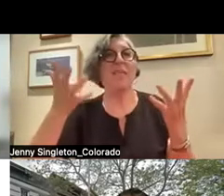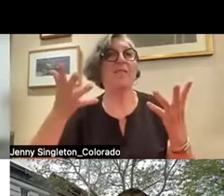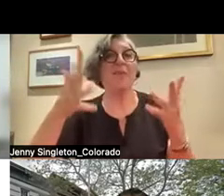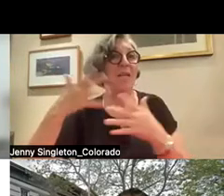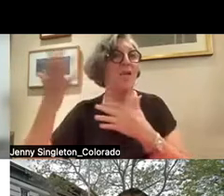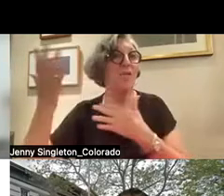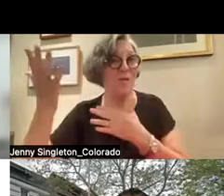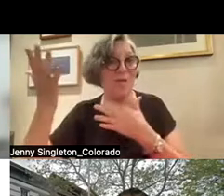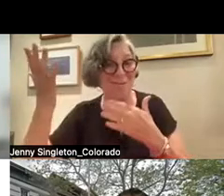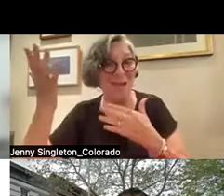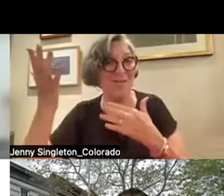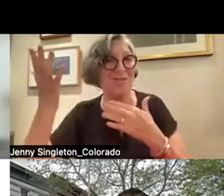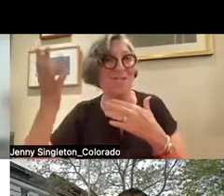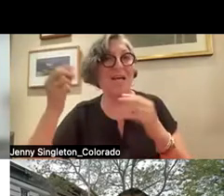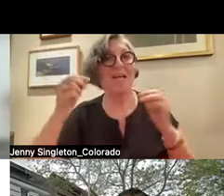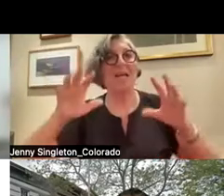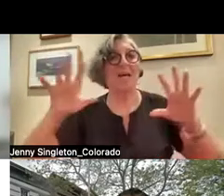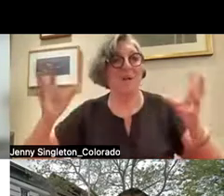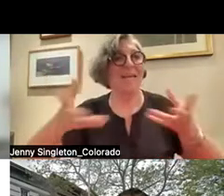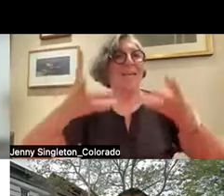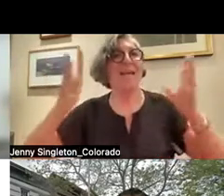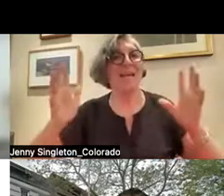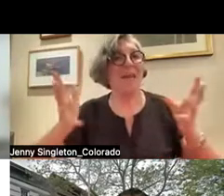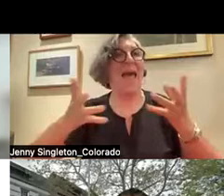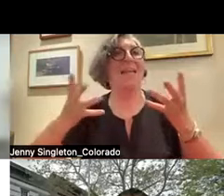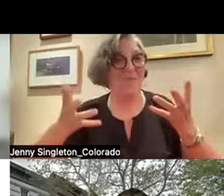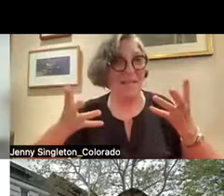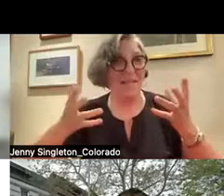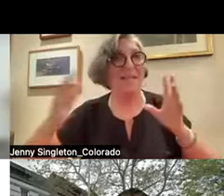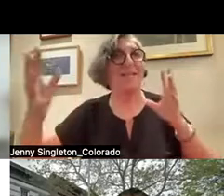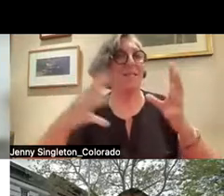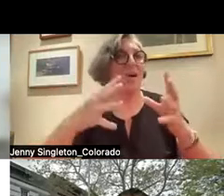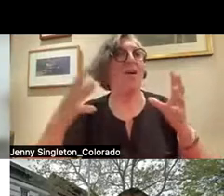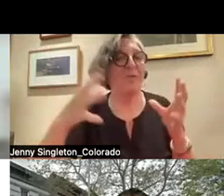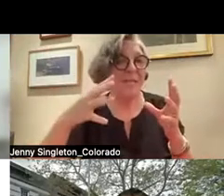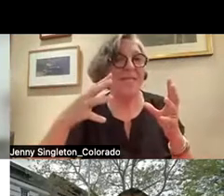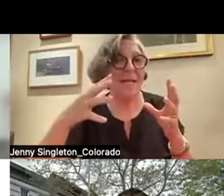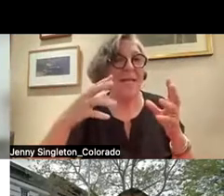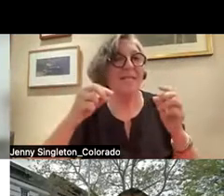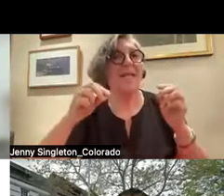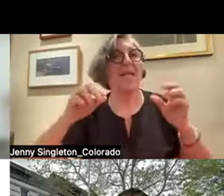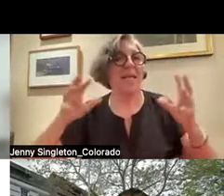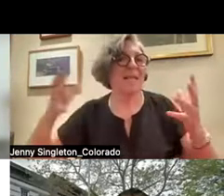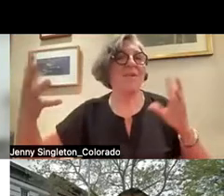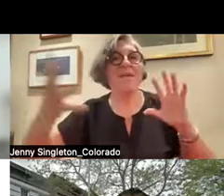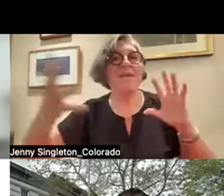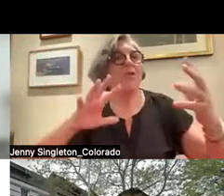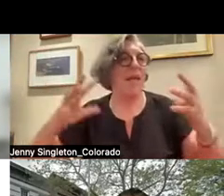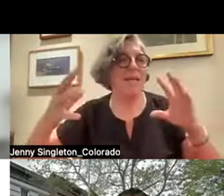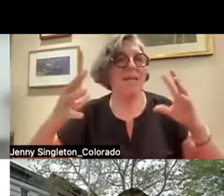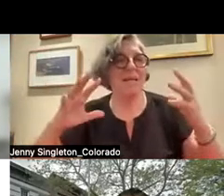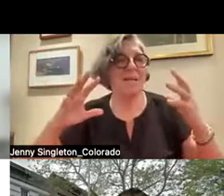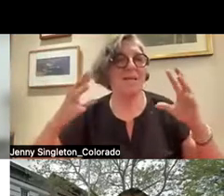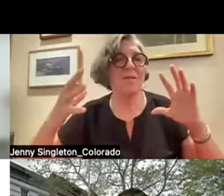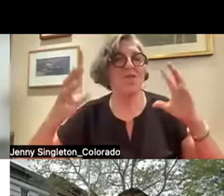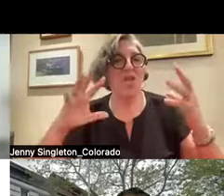who live and use international sign, but it gets kind of activated in these conference settings. And they've kind of